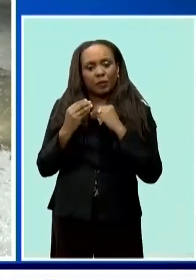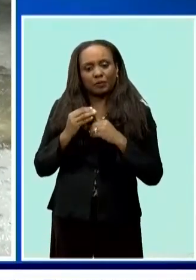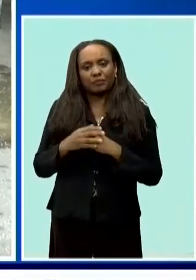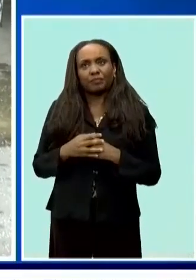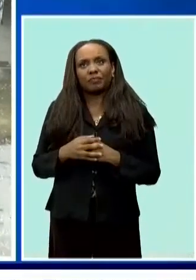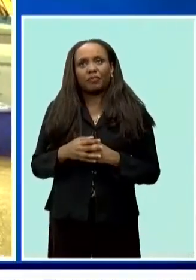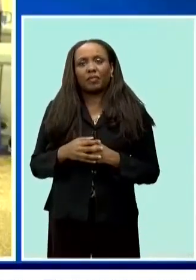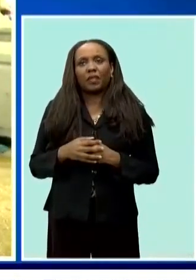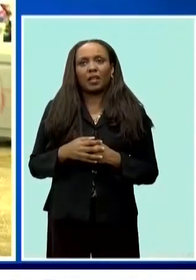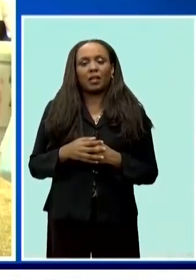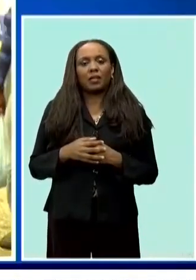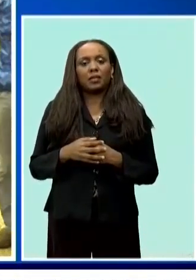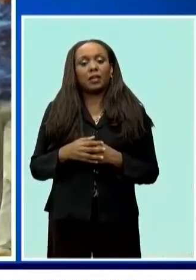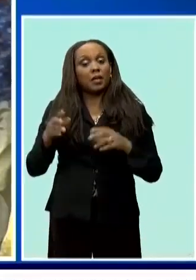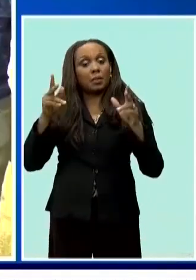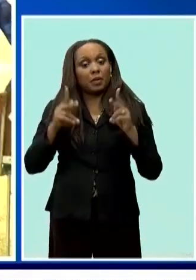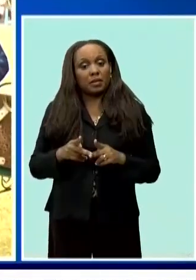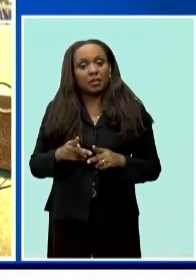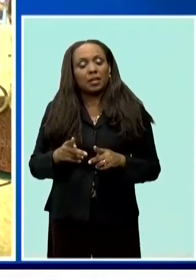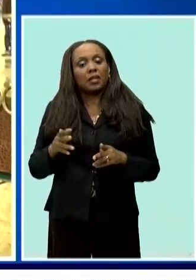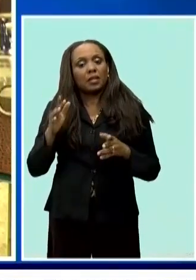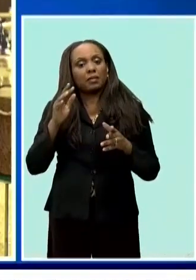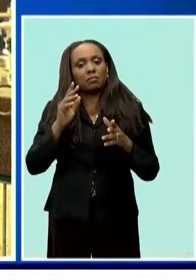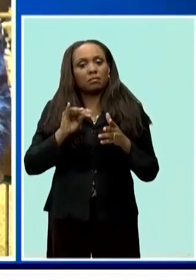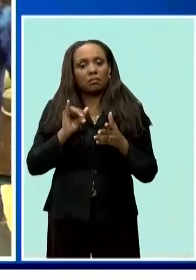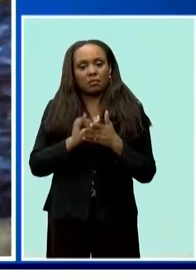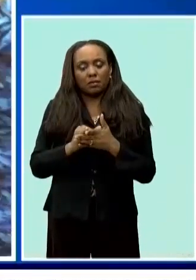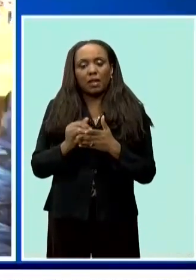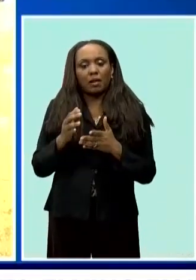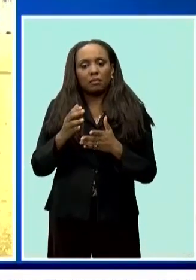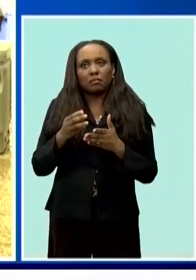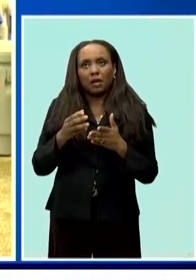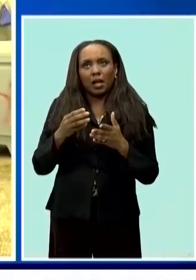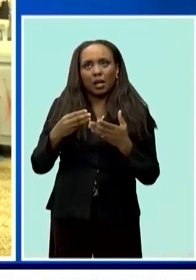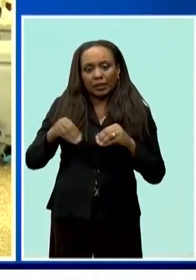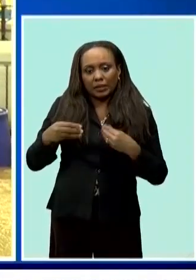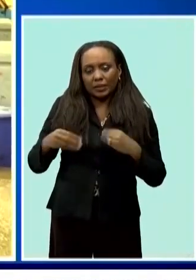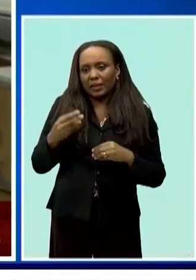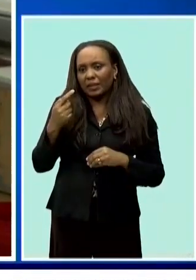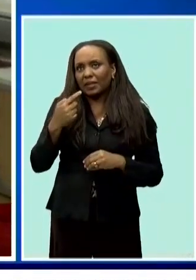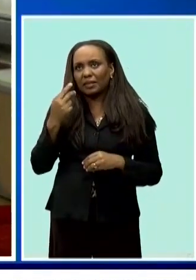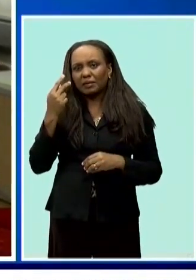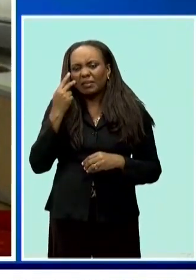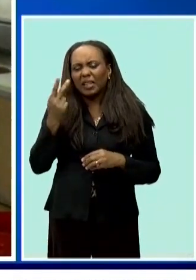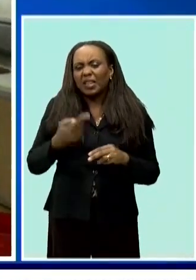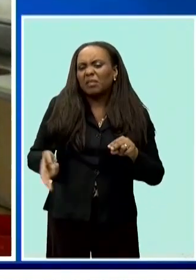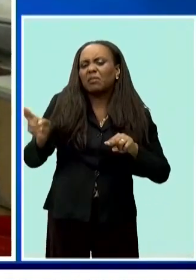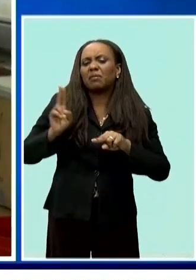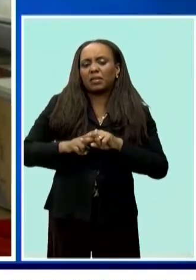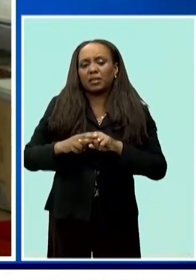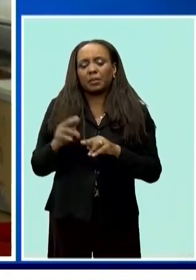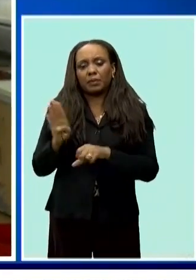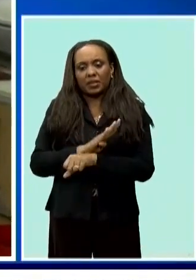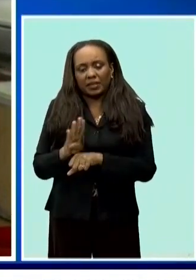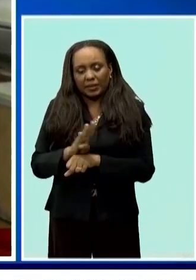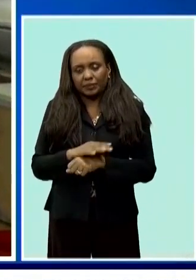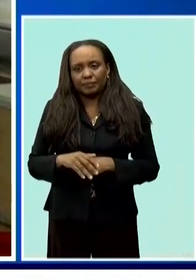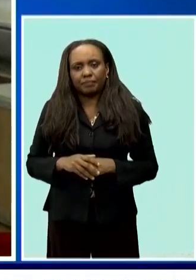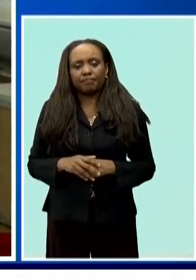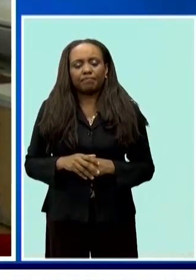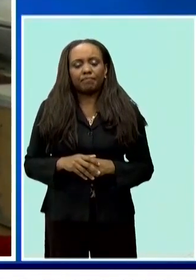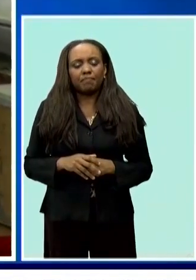And that's all I could tell you. Any particular fish you're looking for? What's a turpid or I see red snapper there, that's what you can